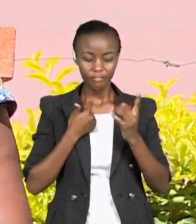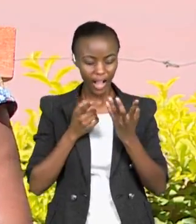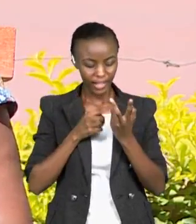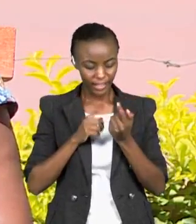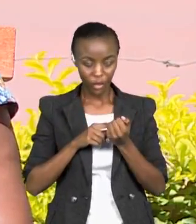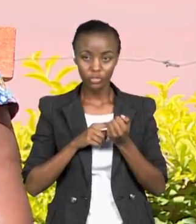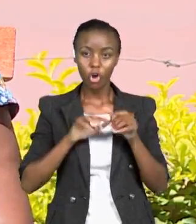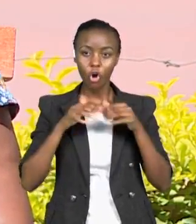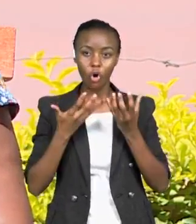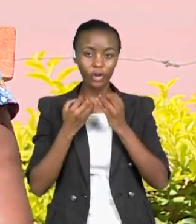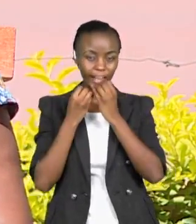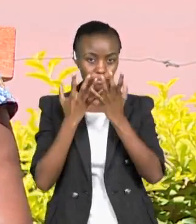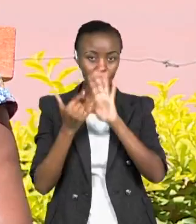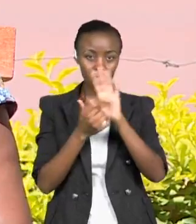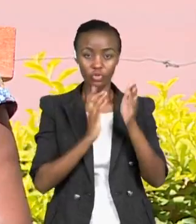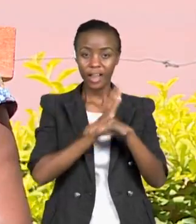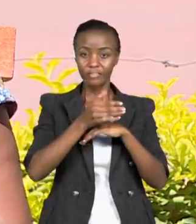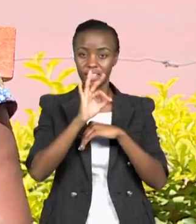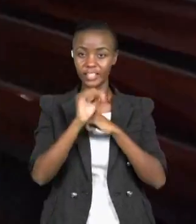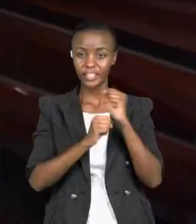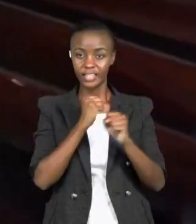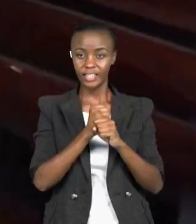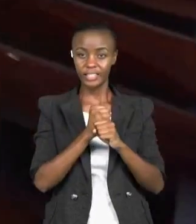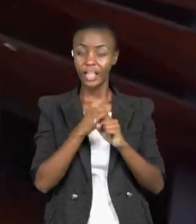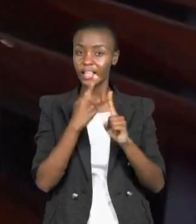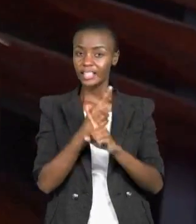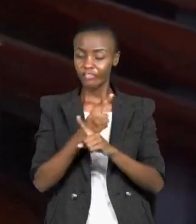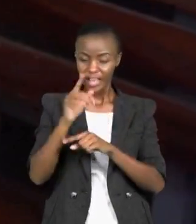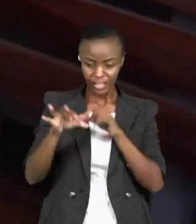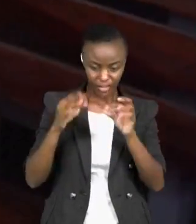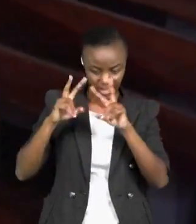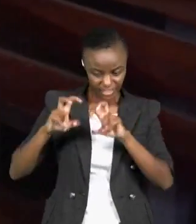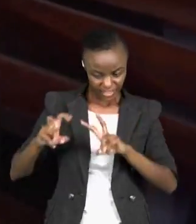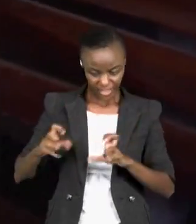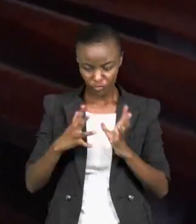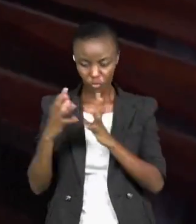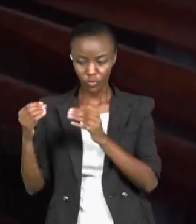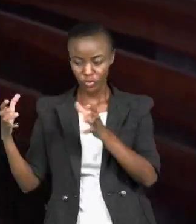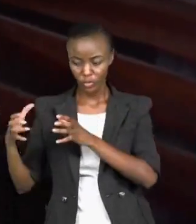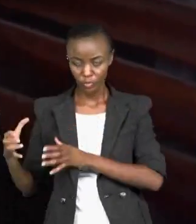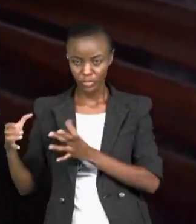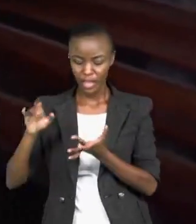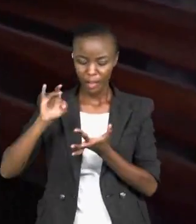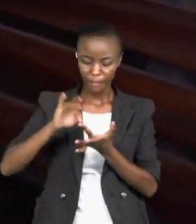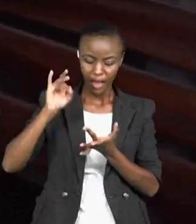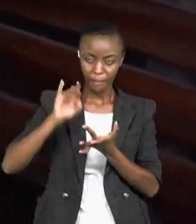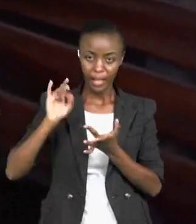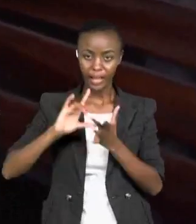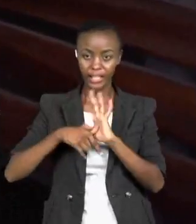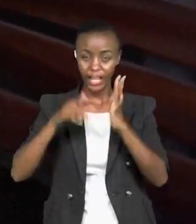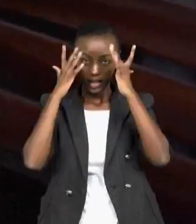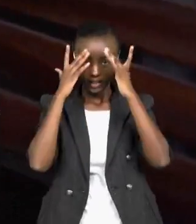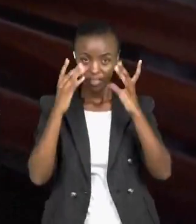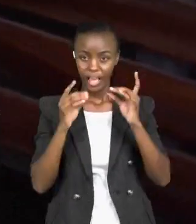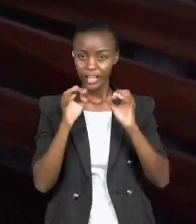called Malaria Indicator Survey, where they go to the community, they take blood samples, and they are able to determine. WHO